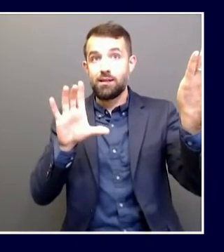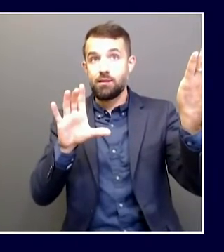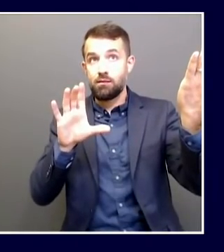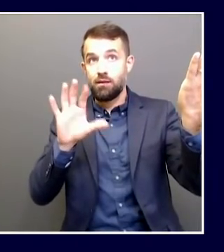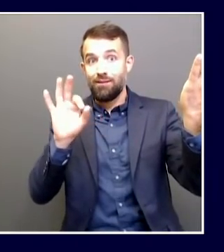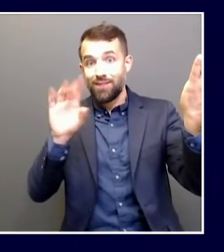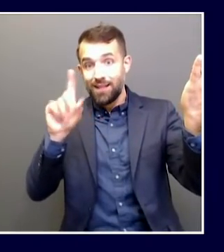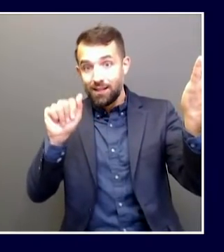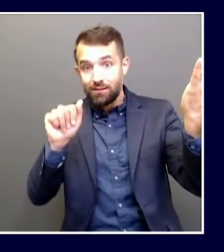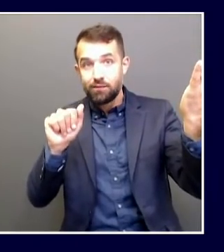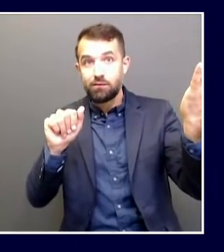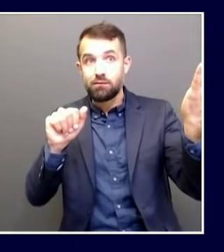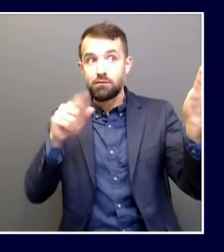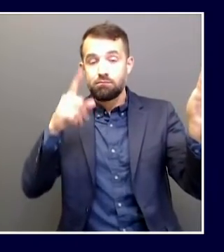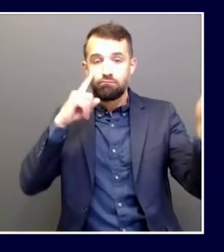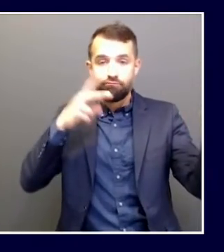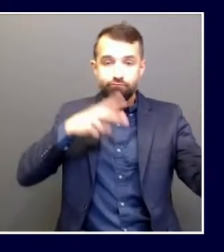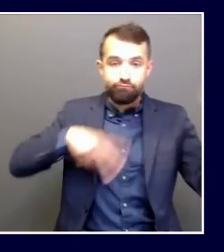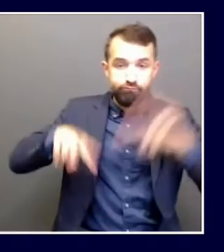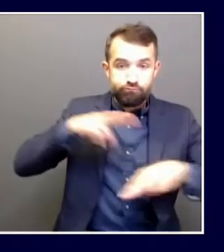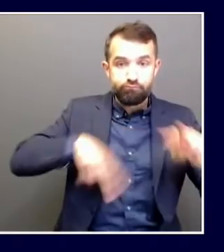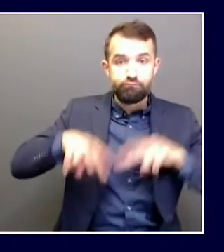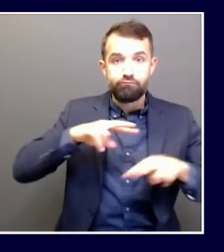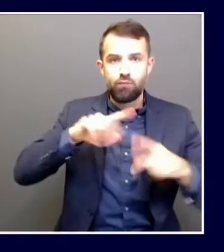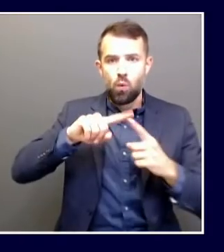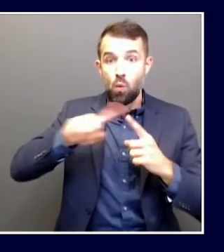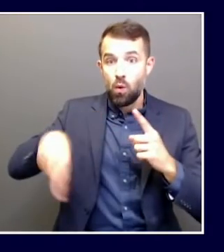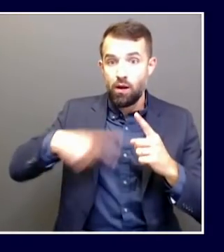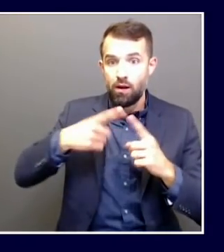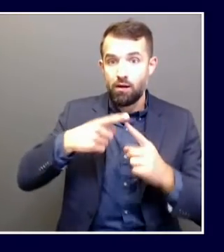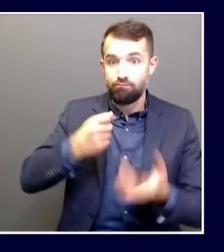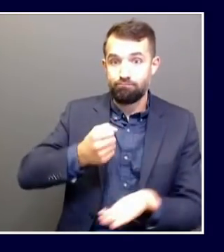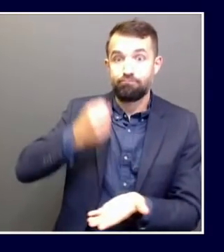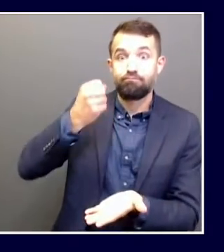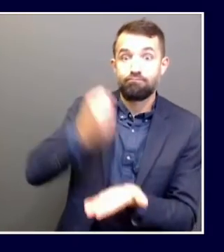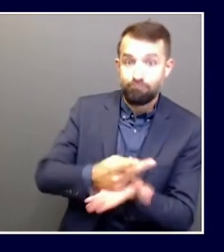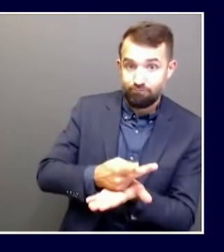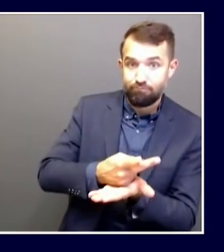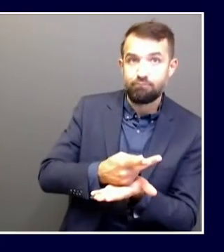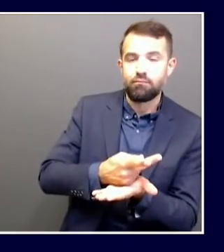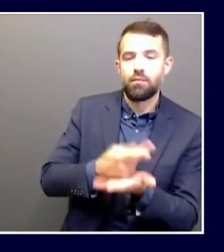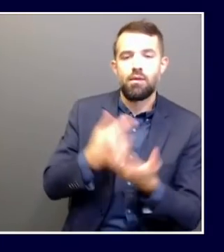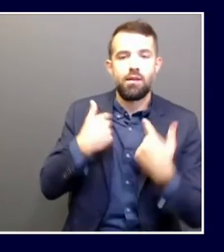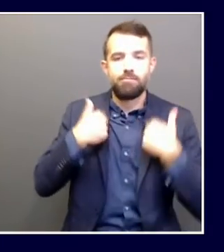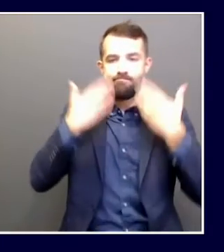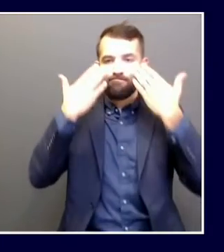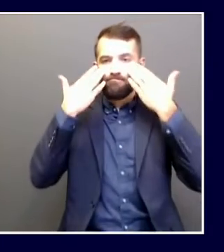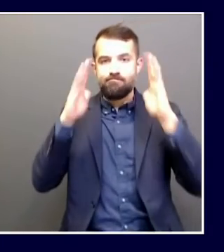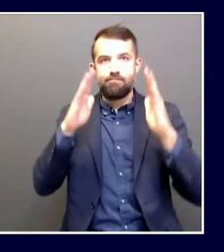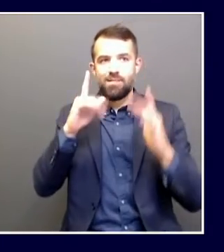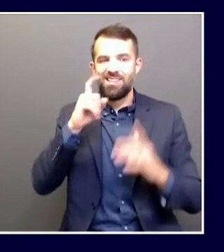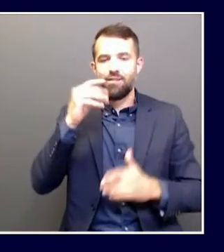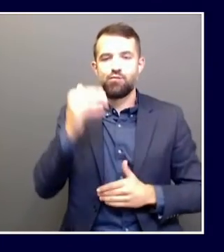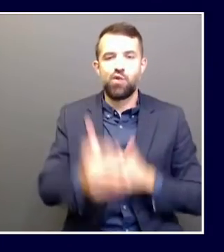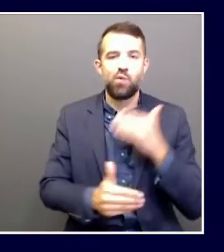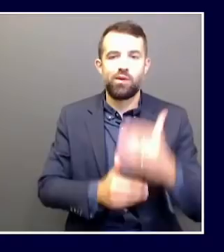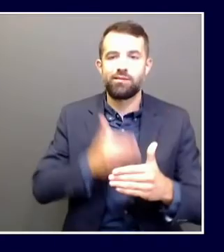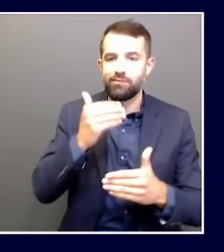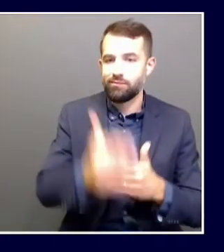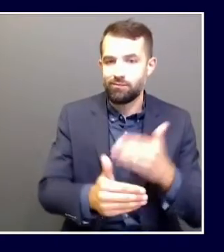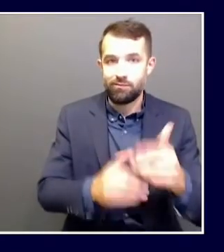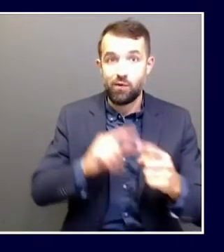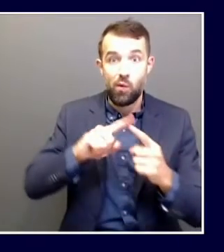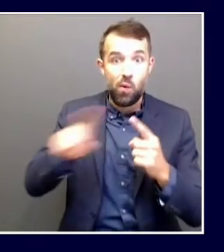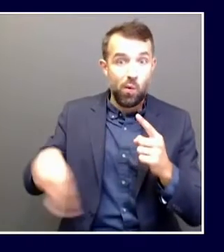CDC. I hesitate to put a timeline on it, but as I understand it, it's in process right now. Thank you.